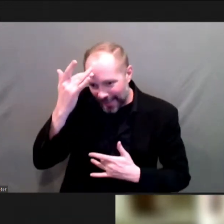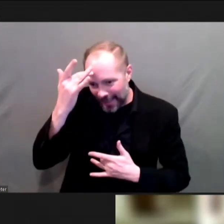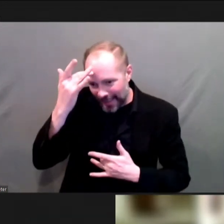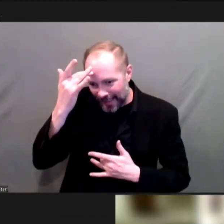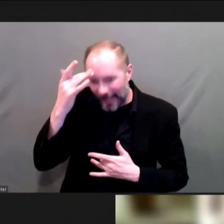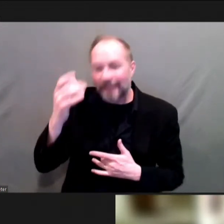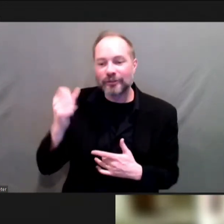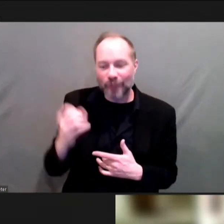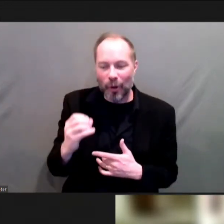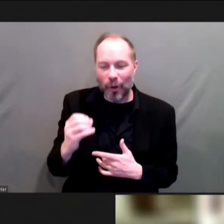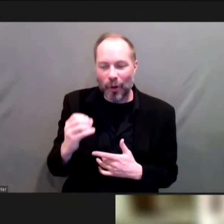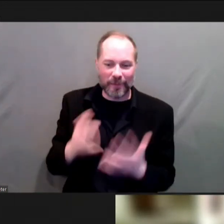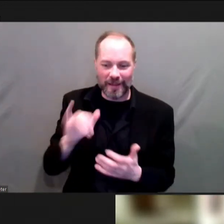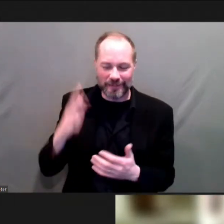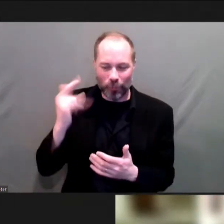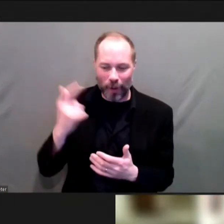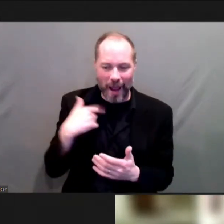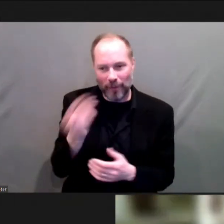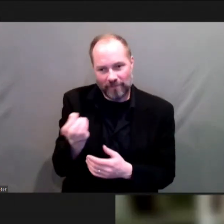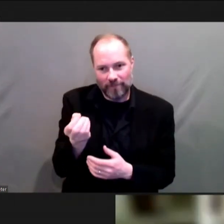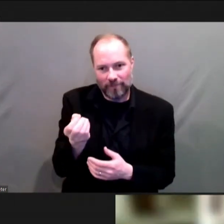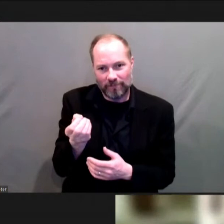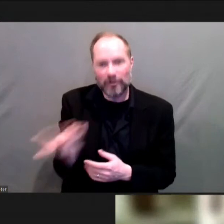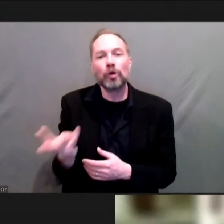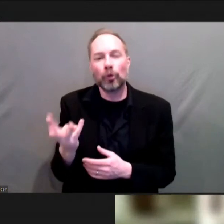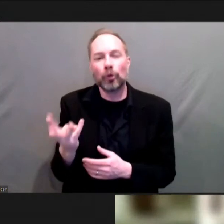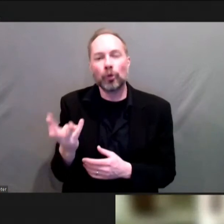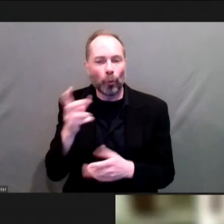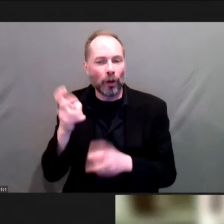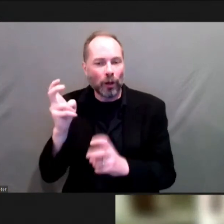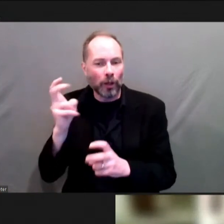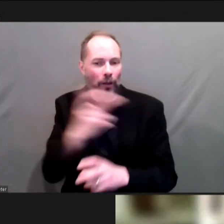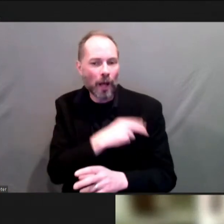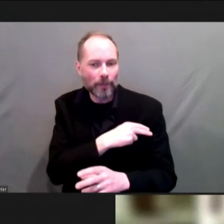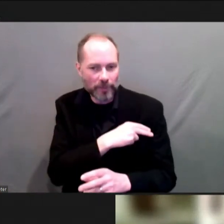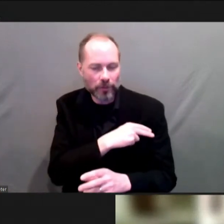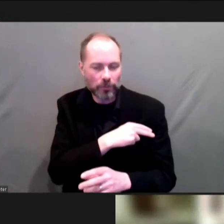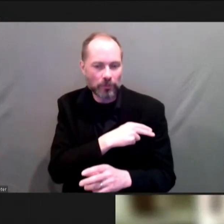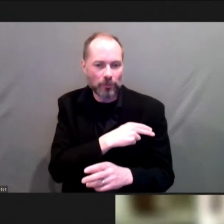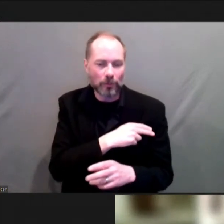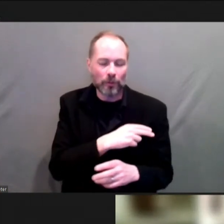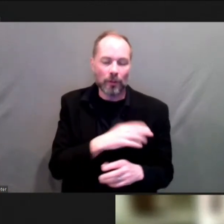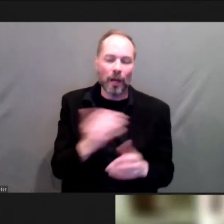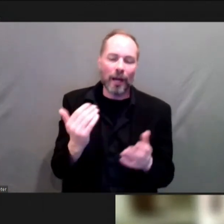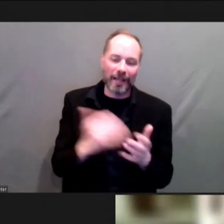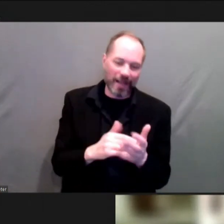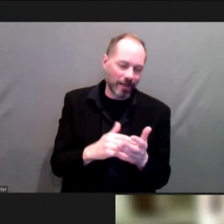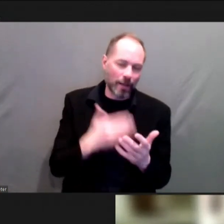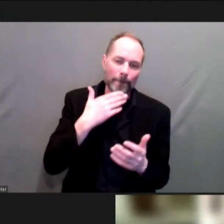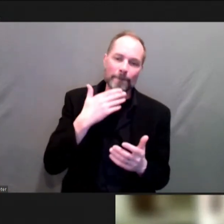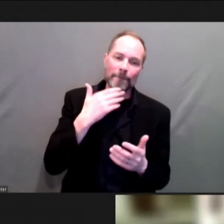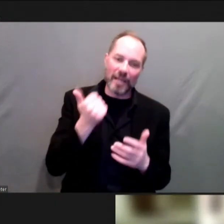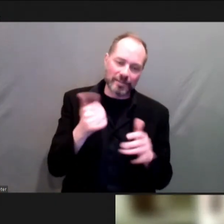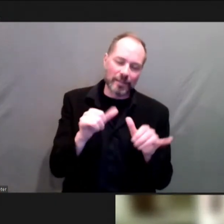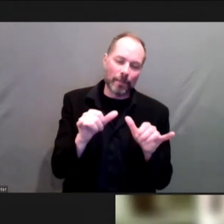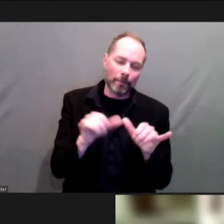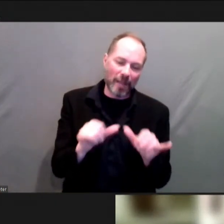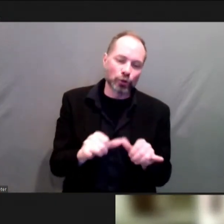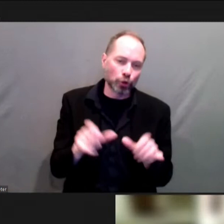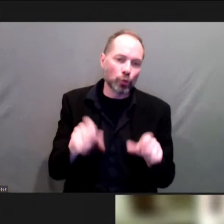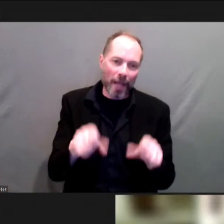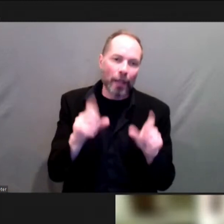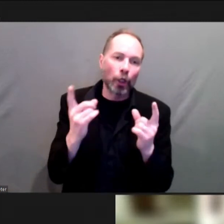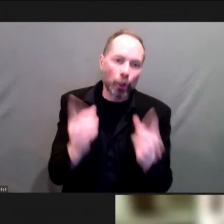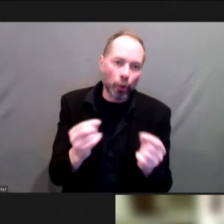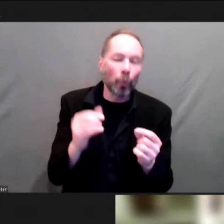likely explanation for what some areas are seeing and what we might very well see here. Again, the best measure any parent can take if your kid